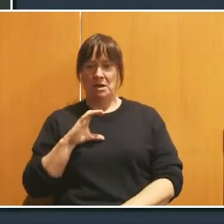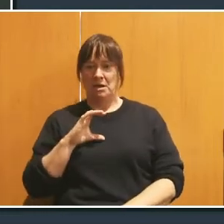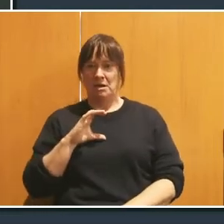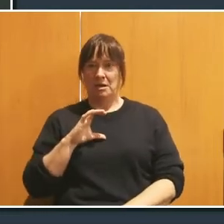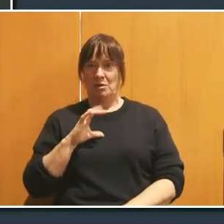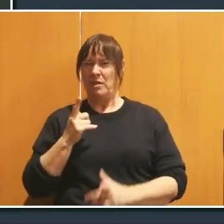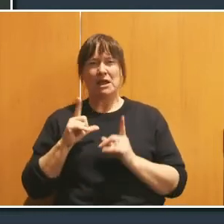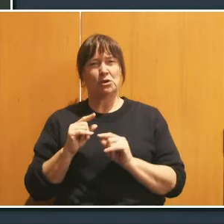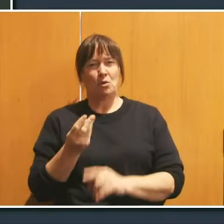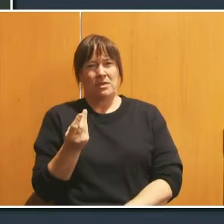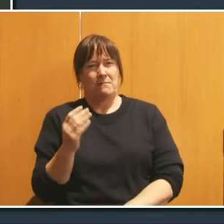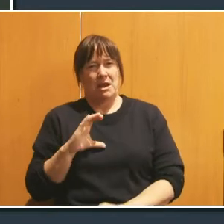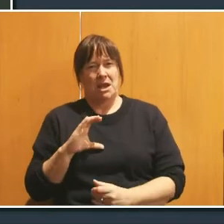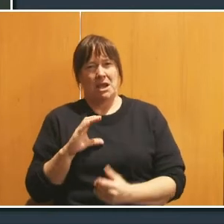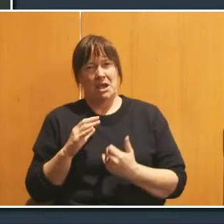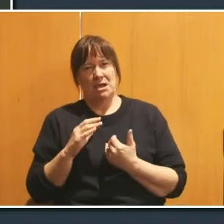So